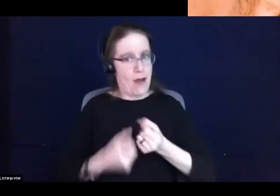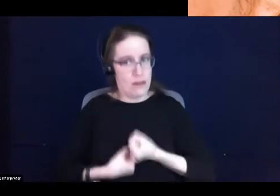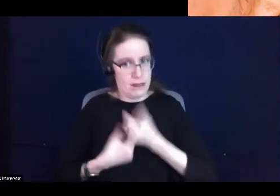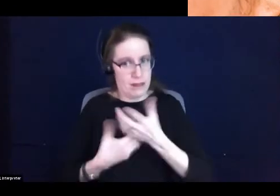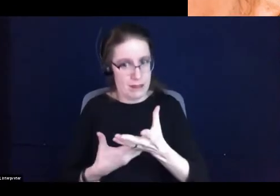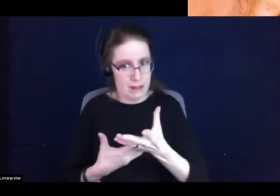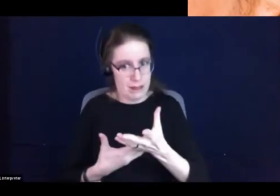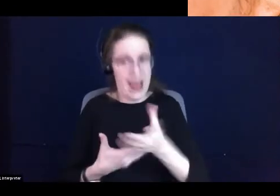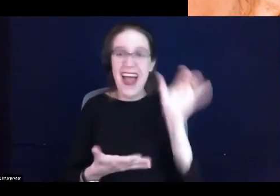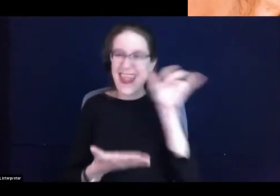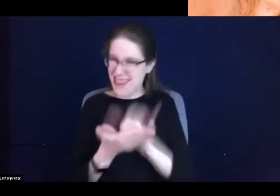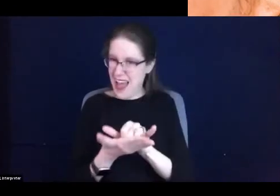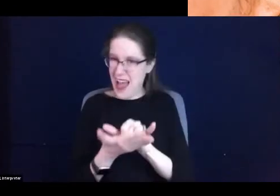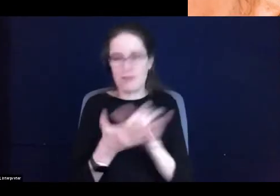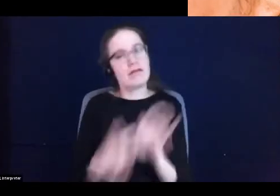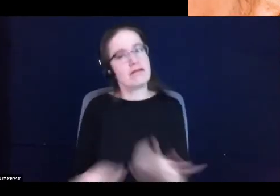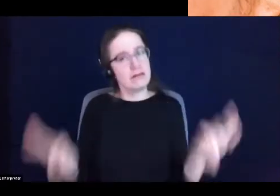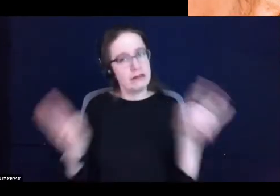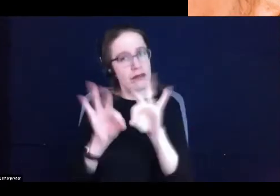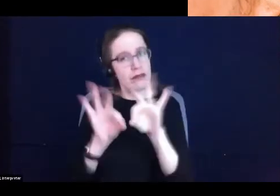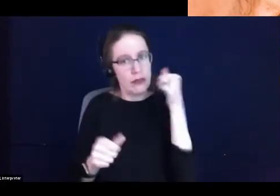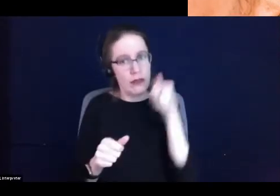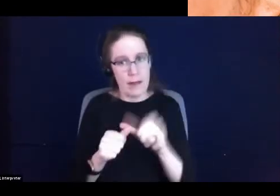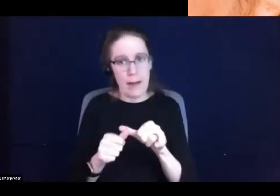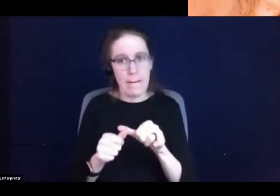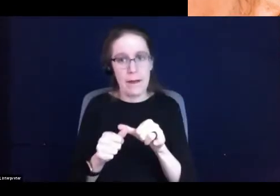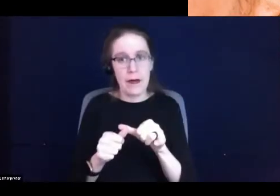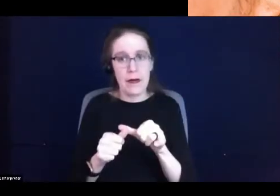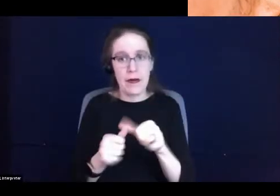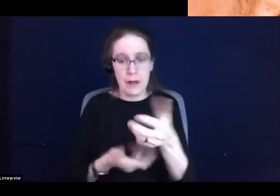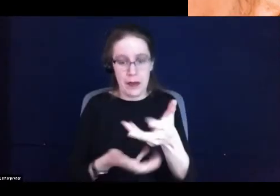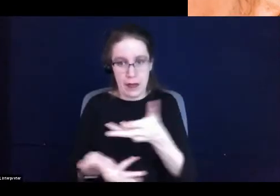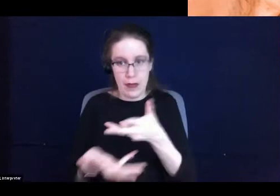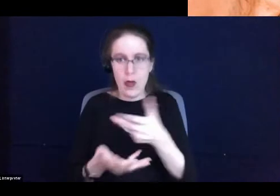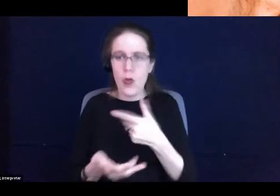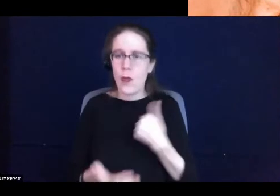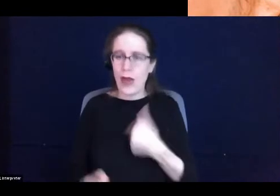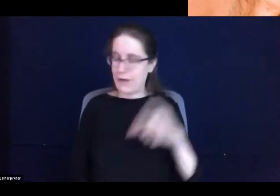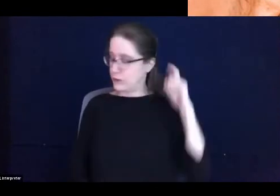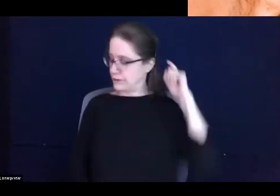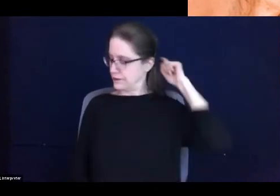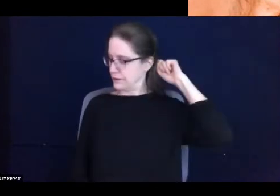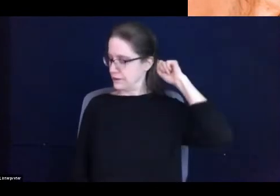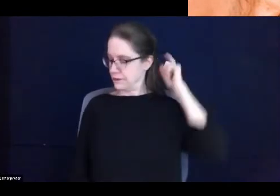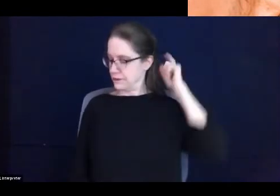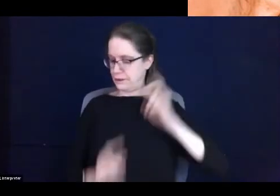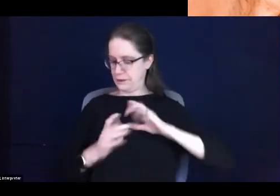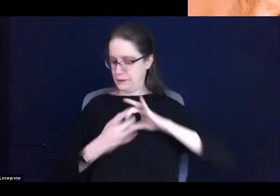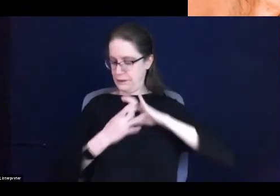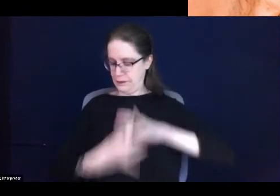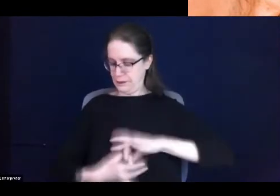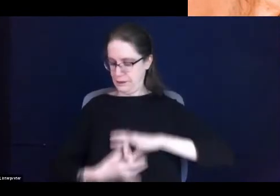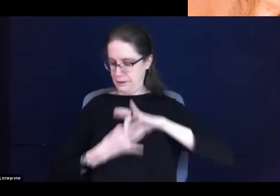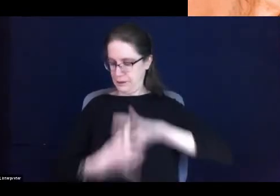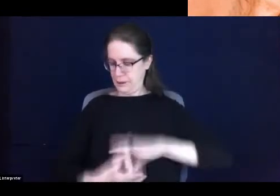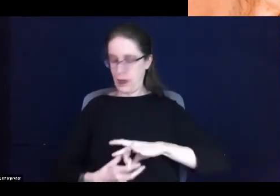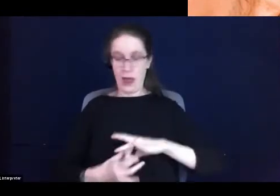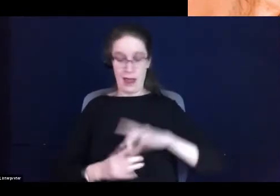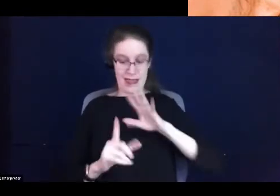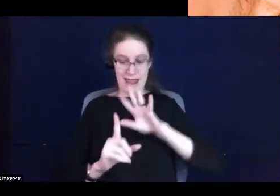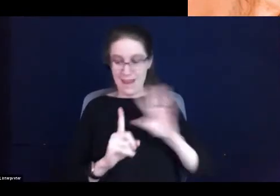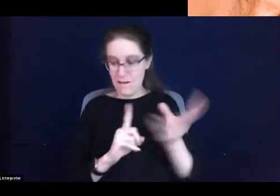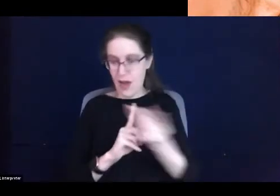survivors. We have to be able to be aware and check in with how our body is responding to the distressing environment around